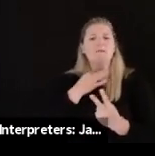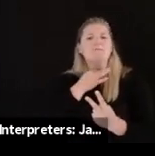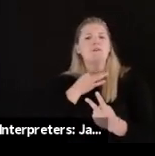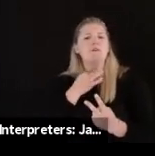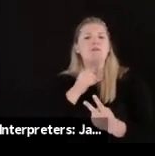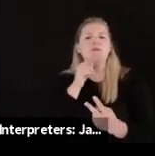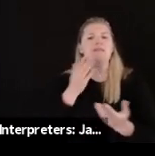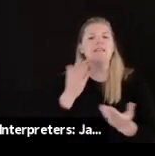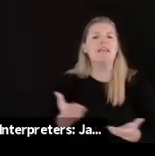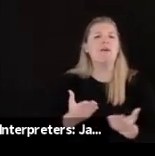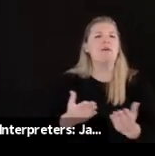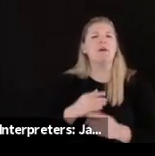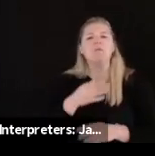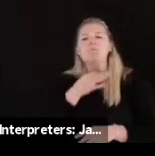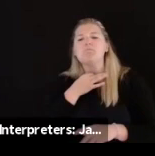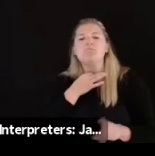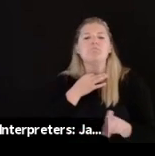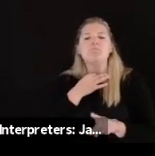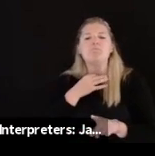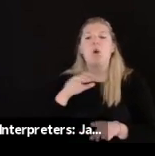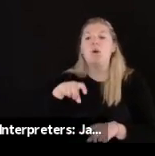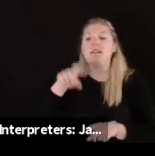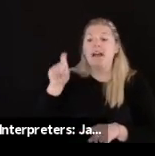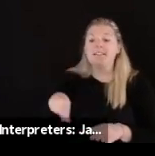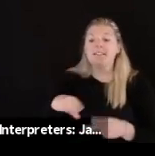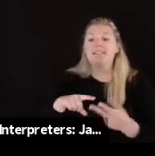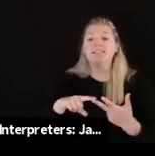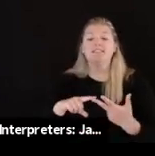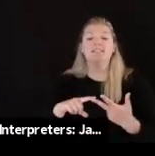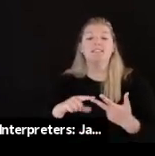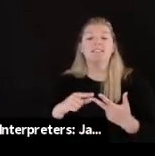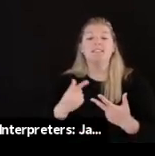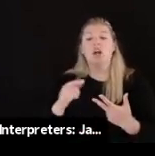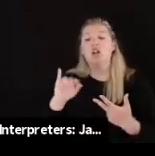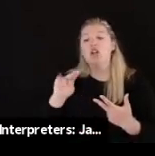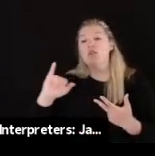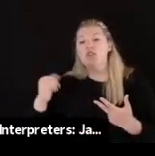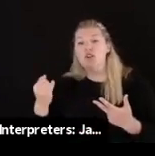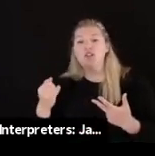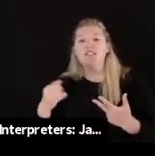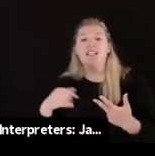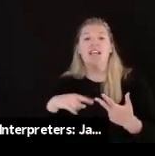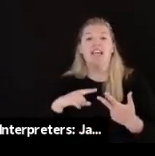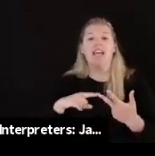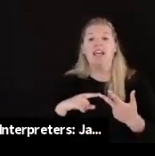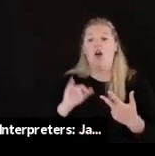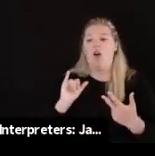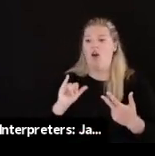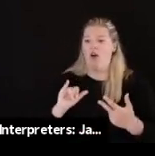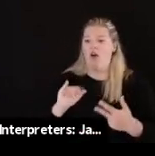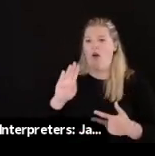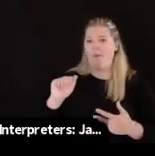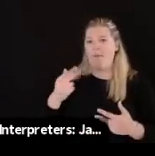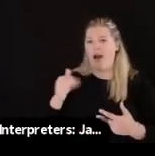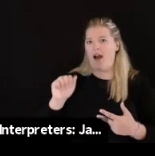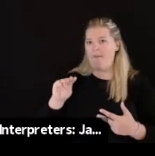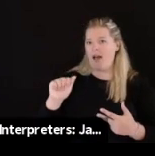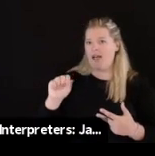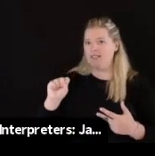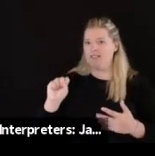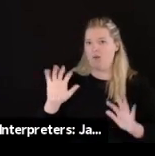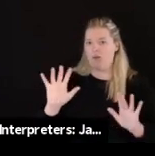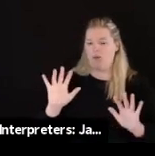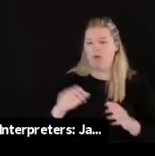have in the room with us. So we have Texas, we have Garden State, we have the Bahamas, slightly jealous.